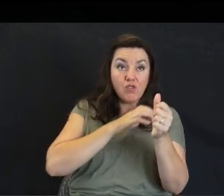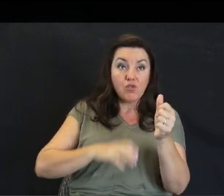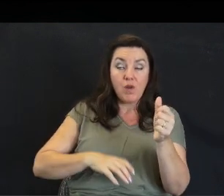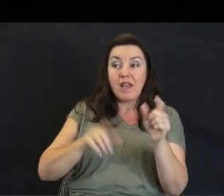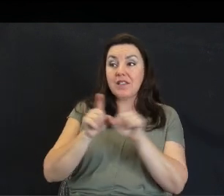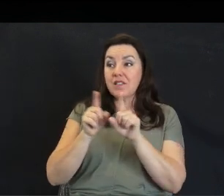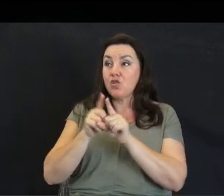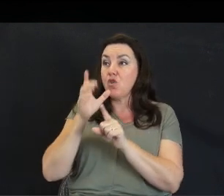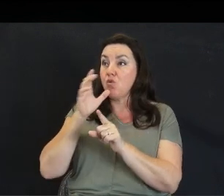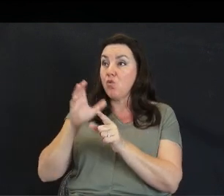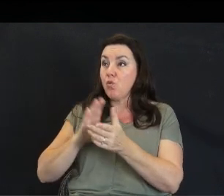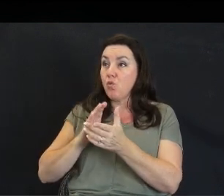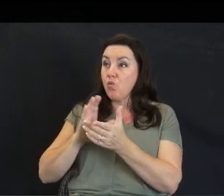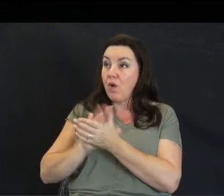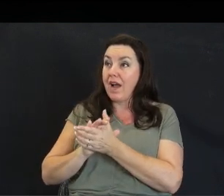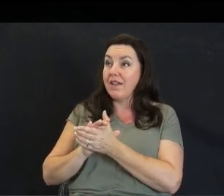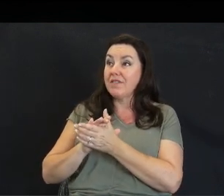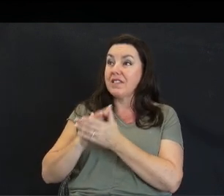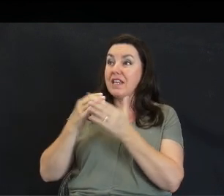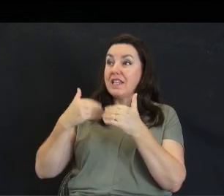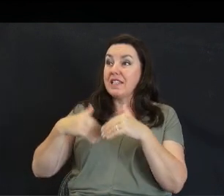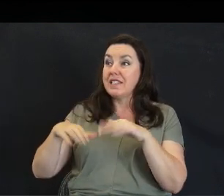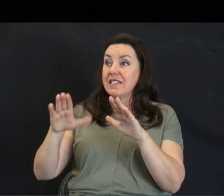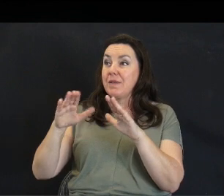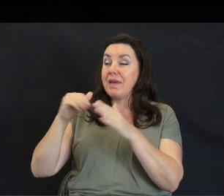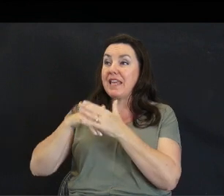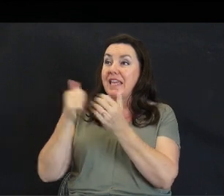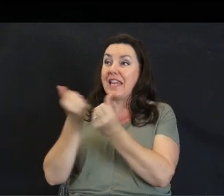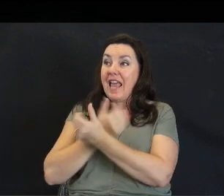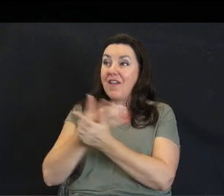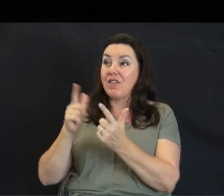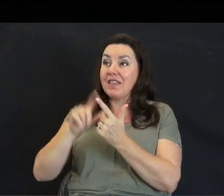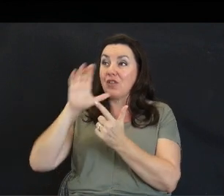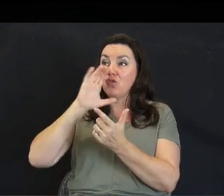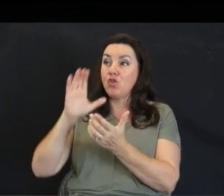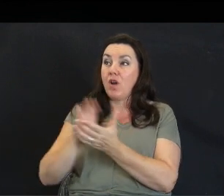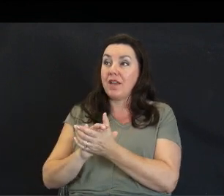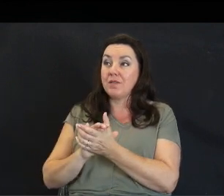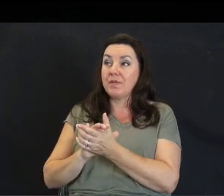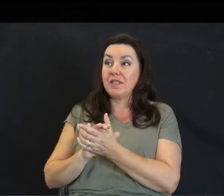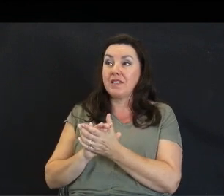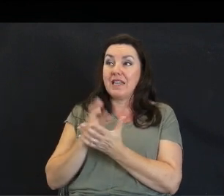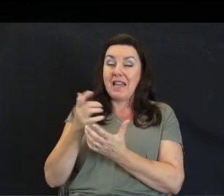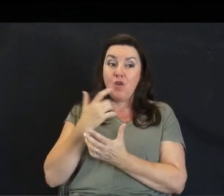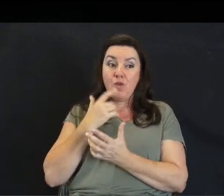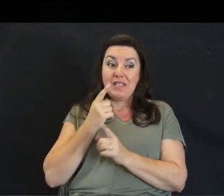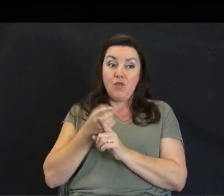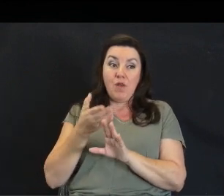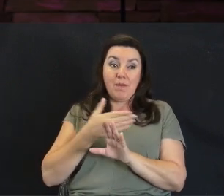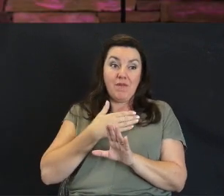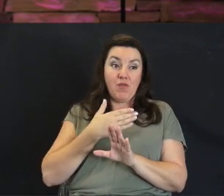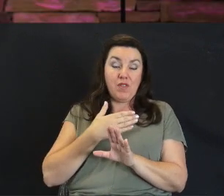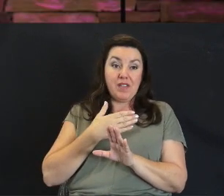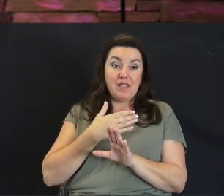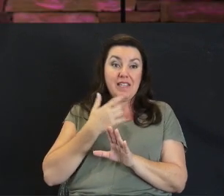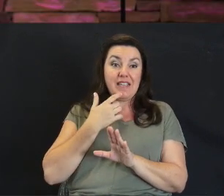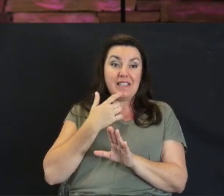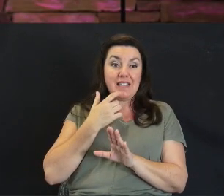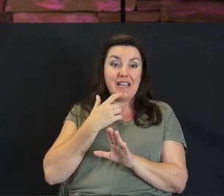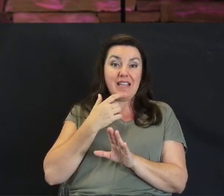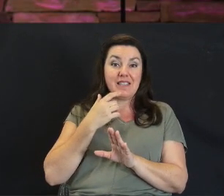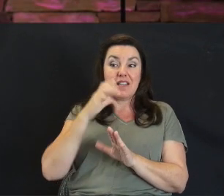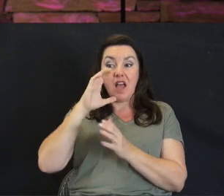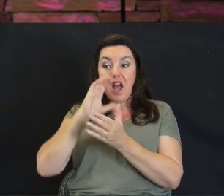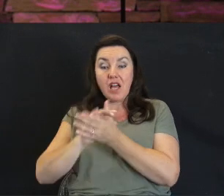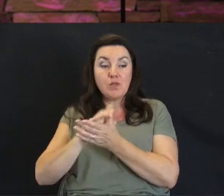in What's that word? Everybody say it with me Everything to your husbands Now I want to say right before this It says that